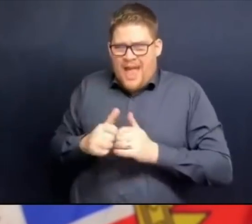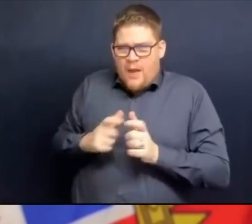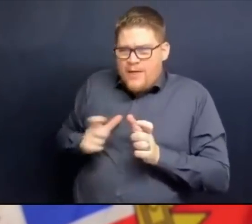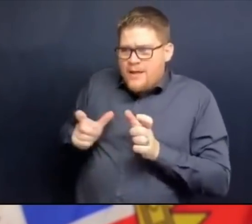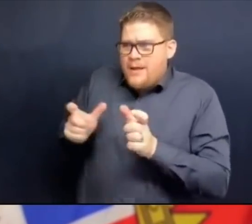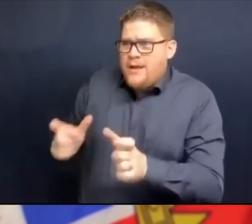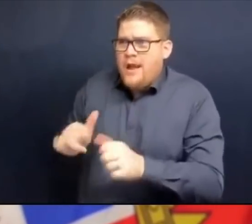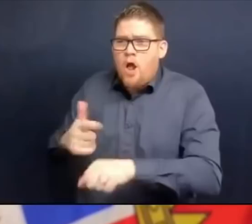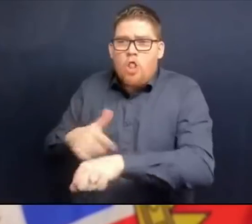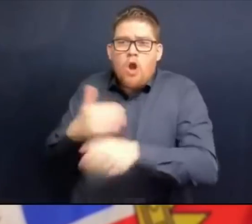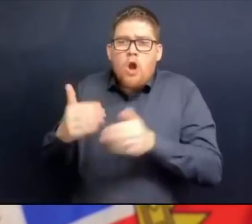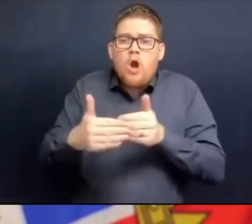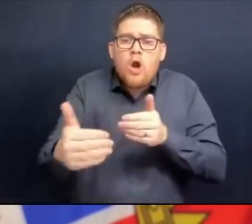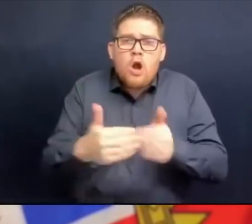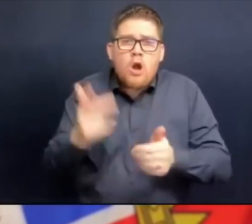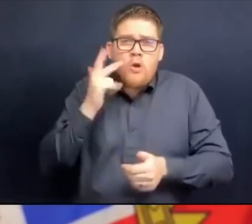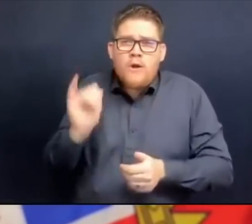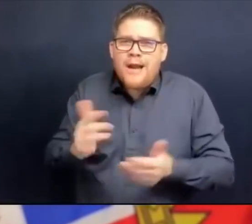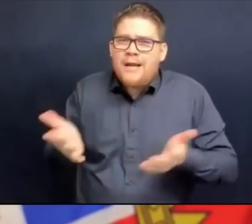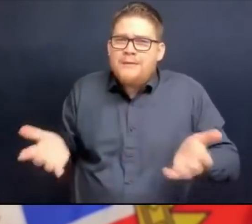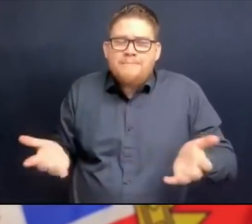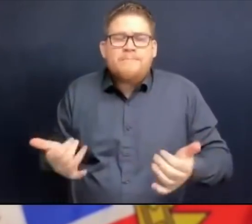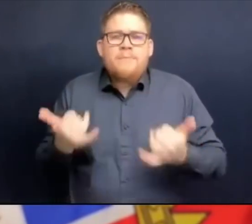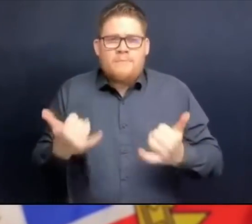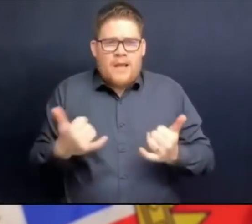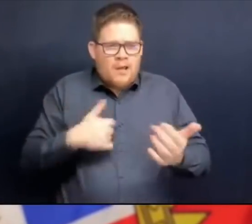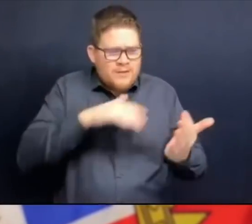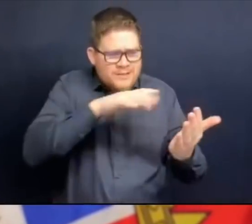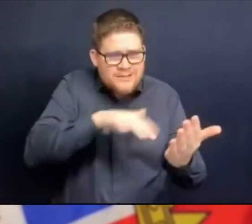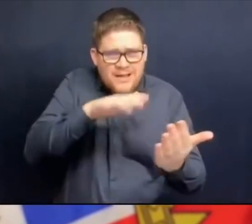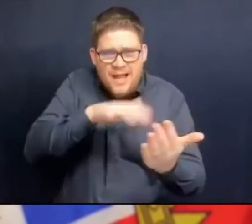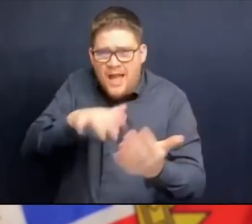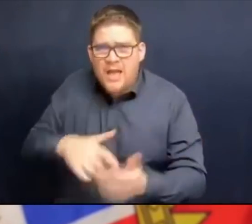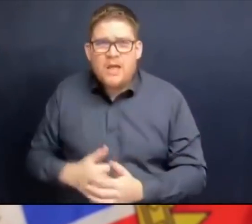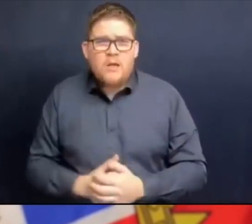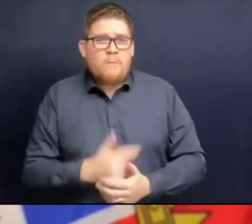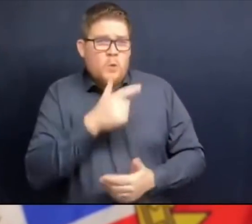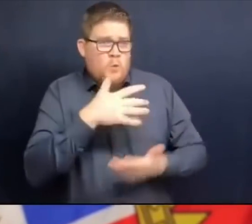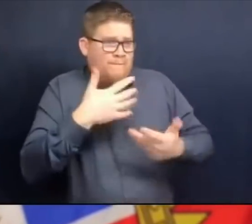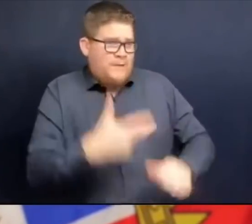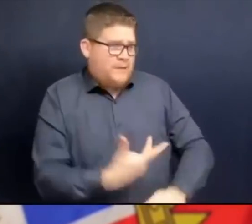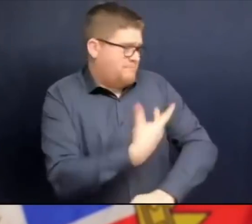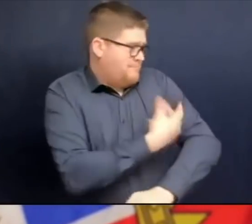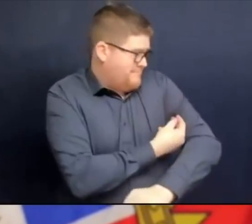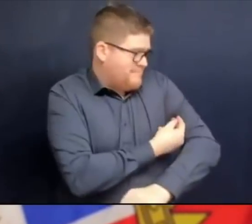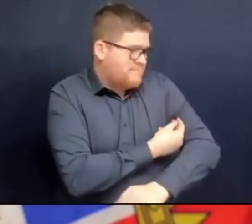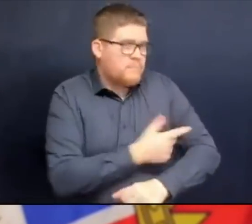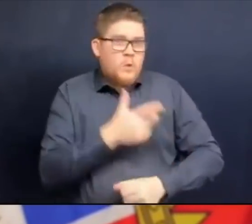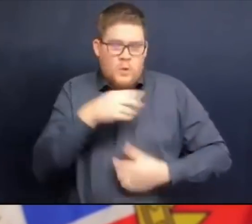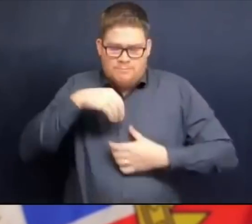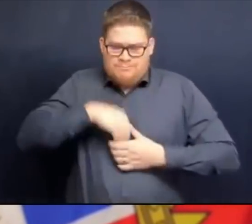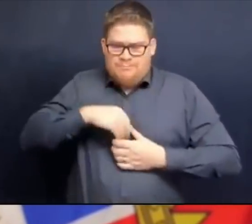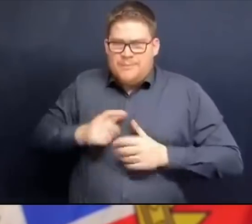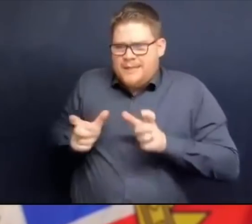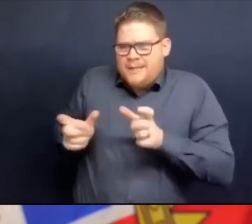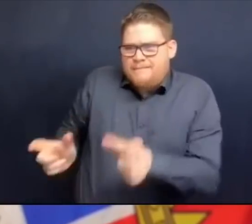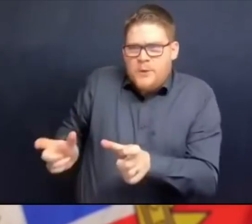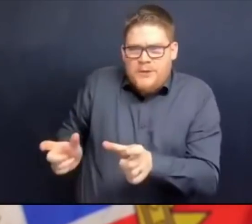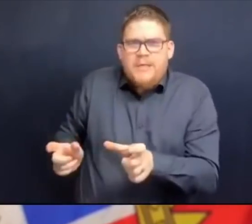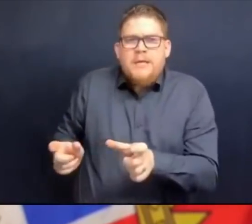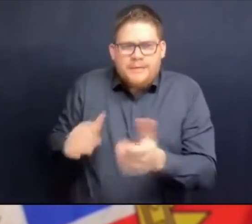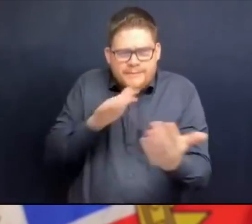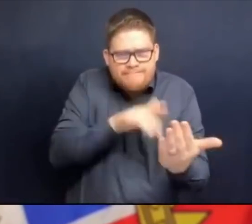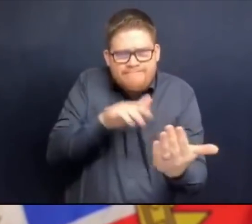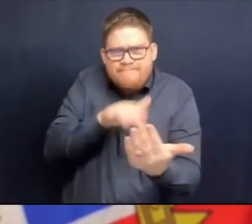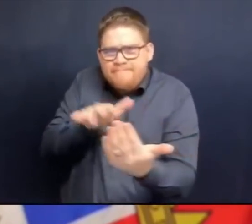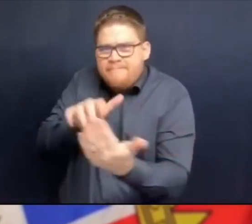lasts. We also know from immunology and vaccinology and what we know about the expanded intervals that it is important